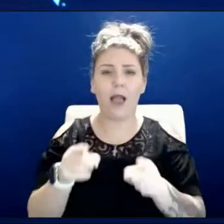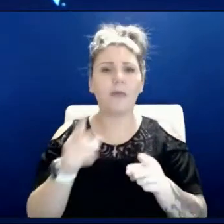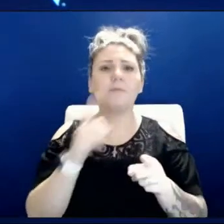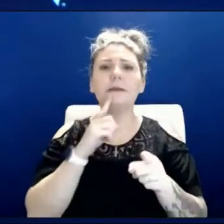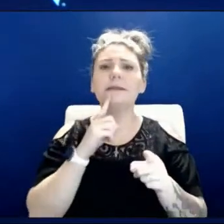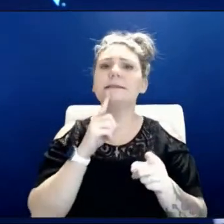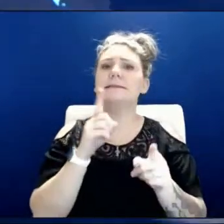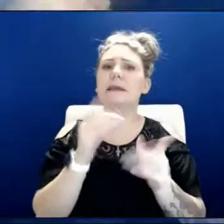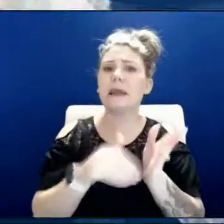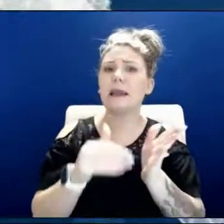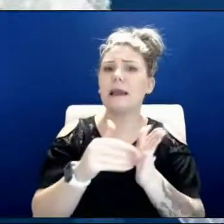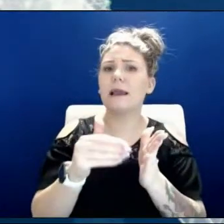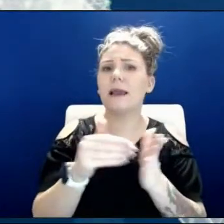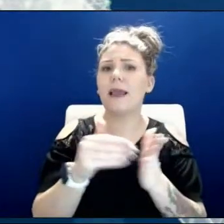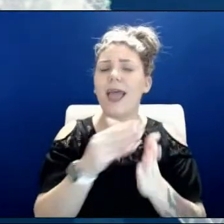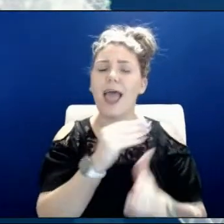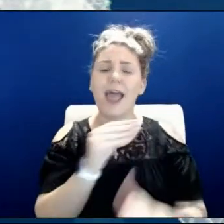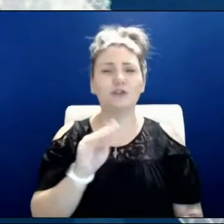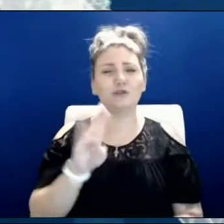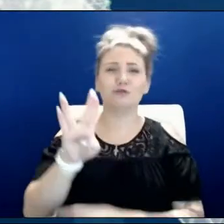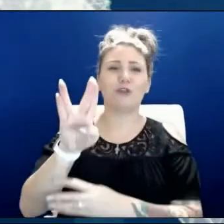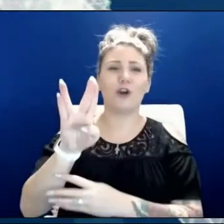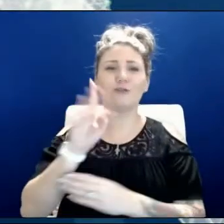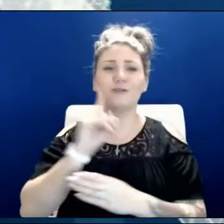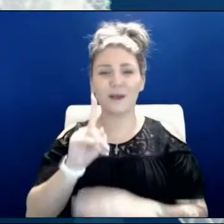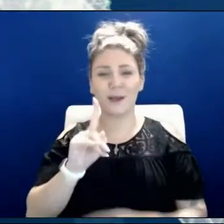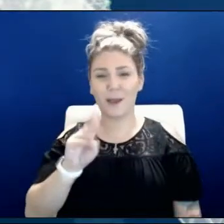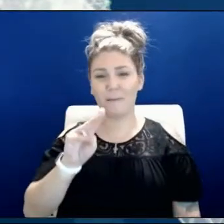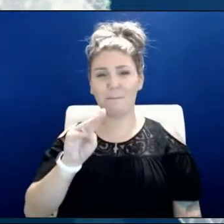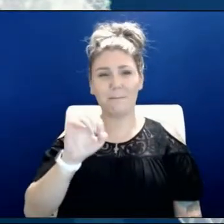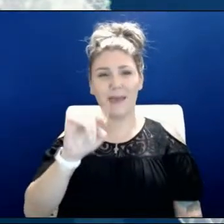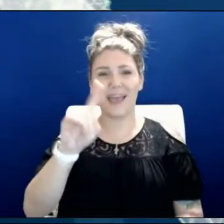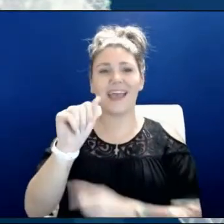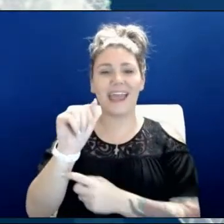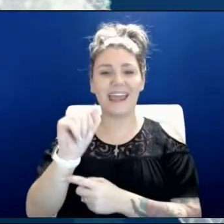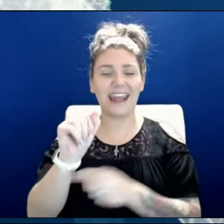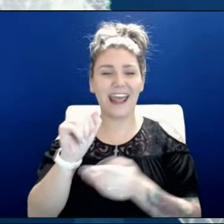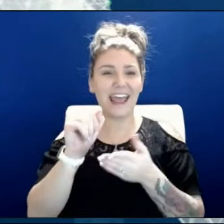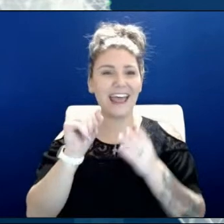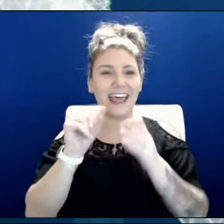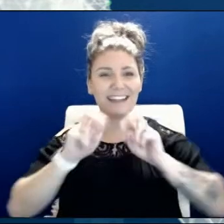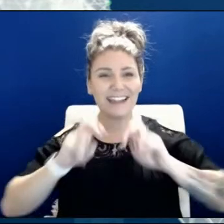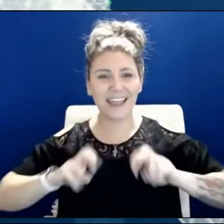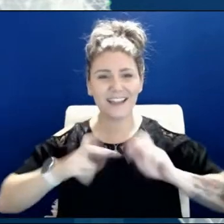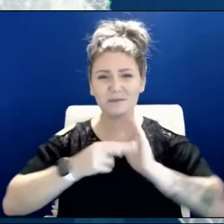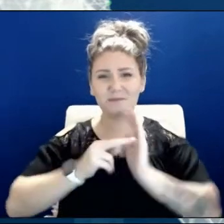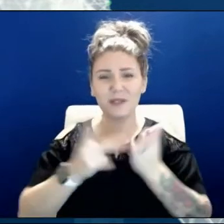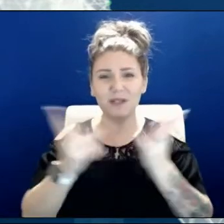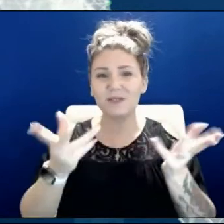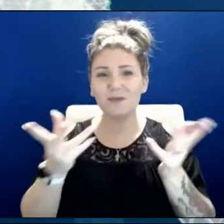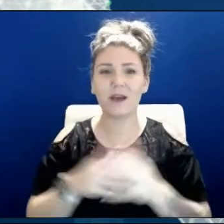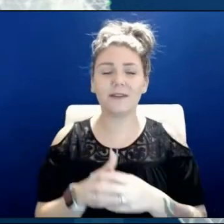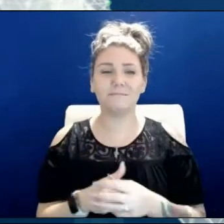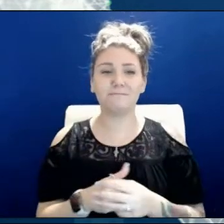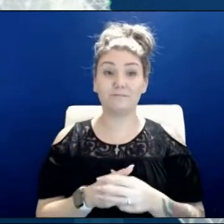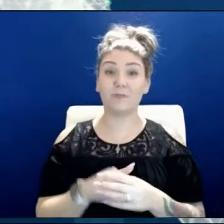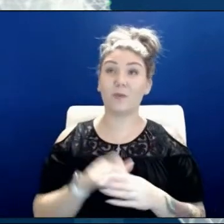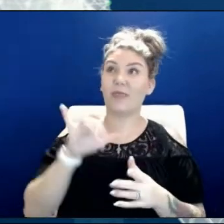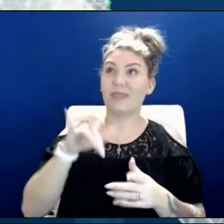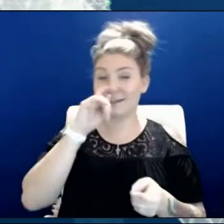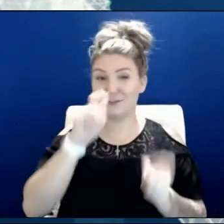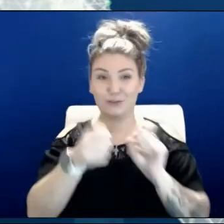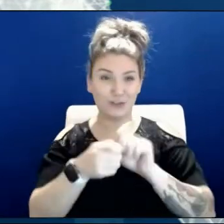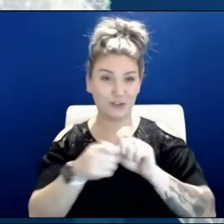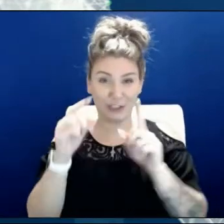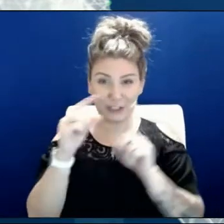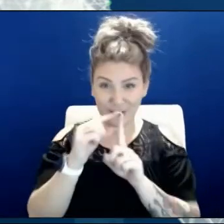Star Trek, is a meta-analysis, Dr. Castro. So explain to us about a meta-analysis. Well, this is a Trekkie type of term. It is pretty